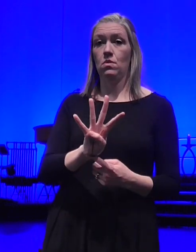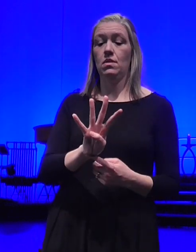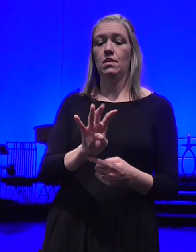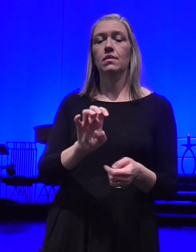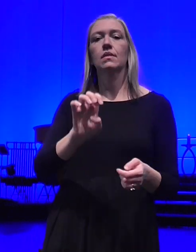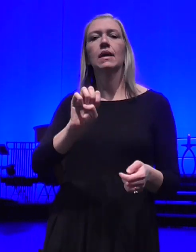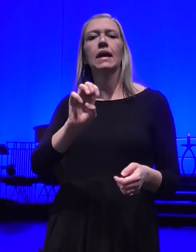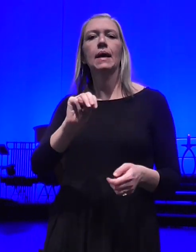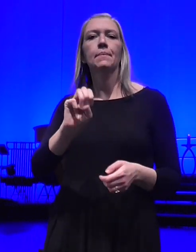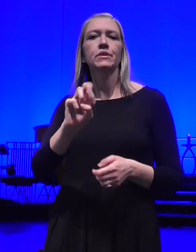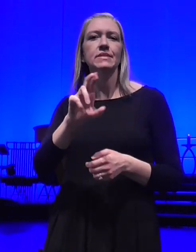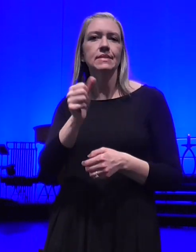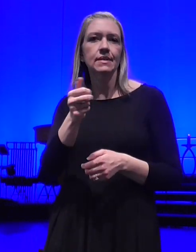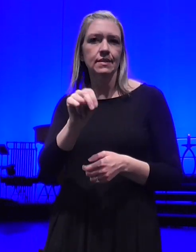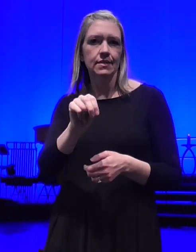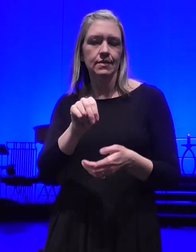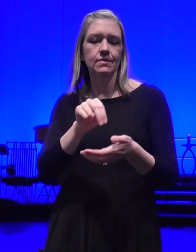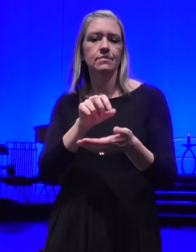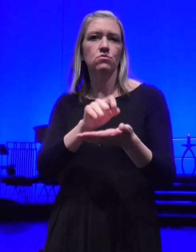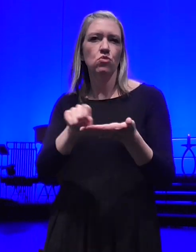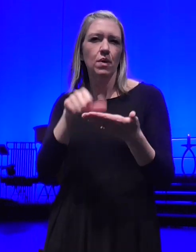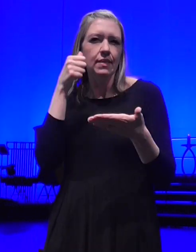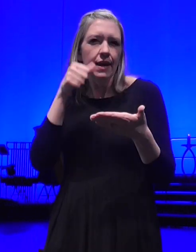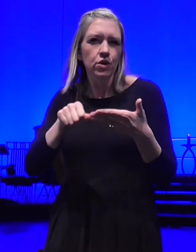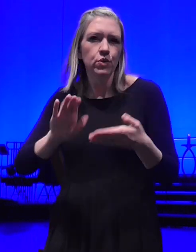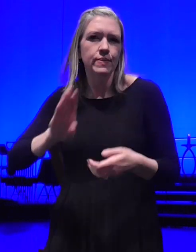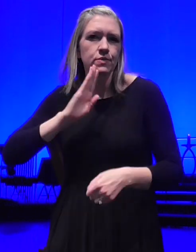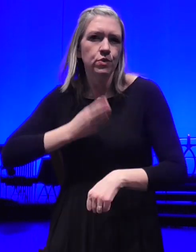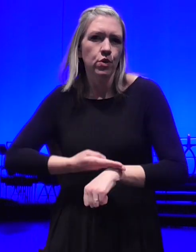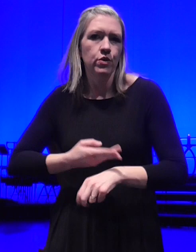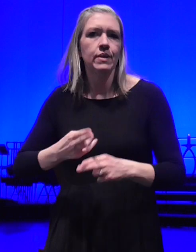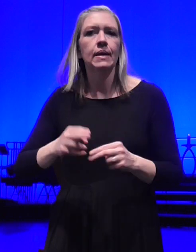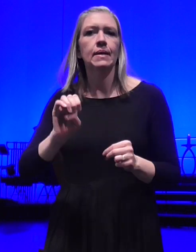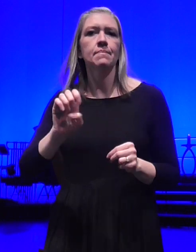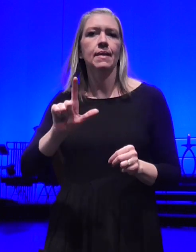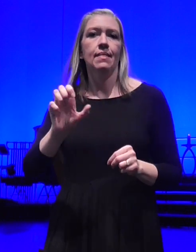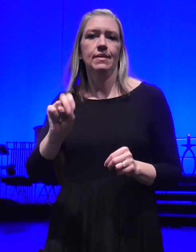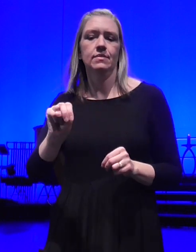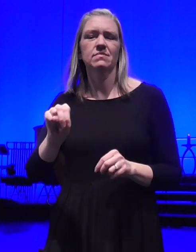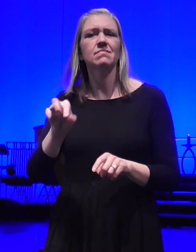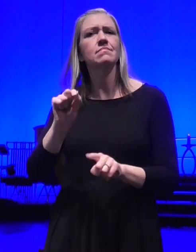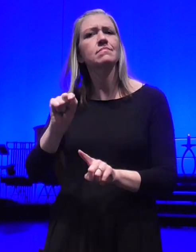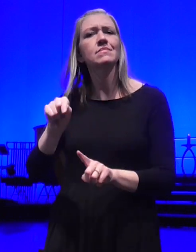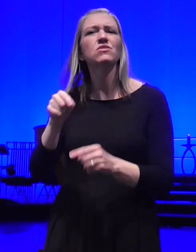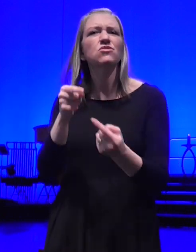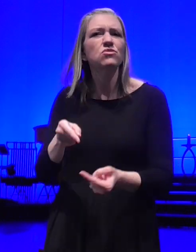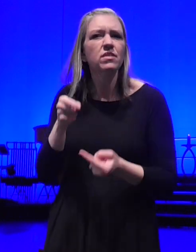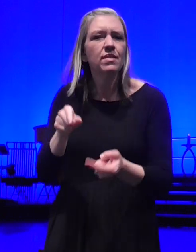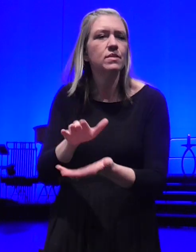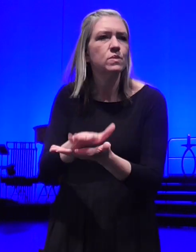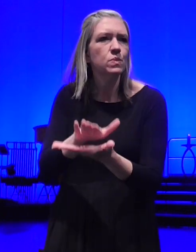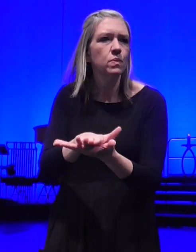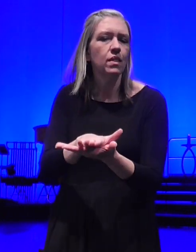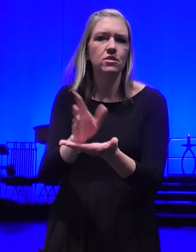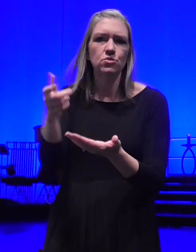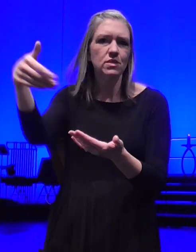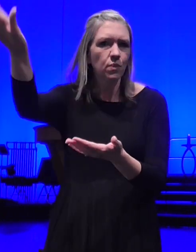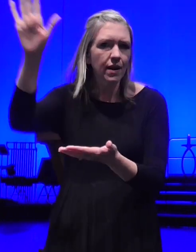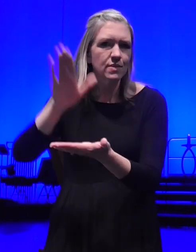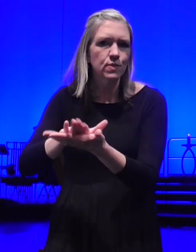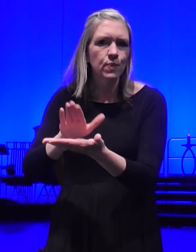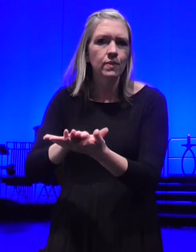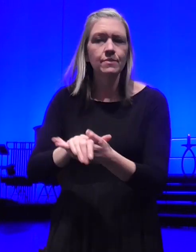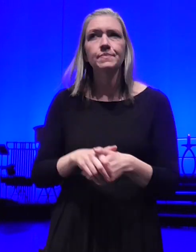to his daughter Ellen, who was having some difficulties in school. She was away at school at the time.